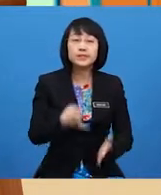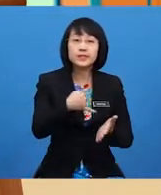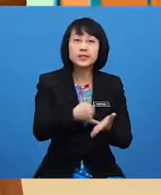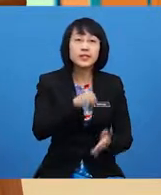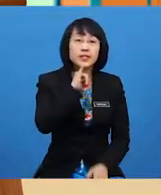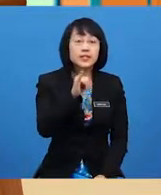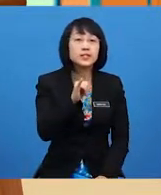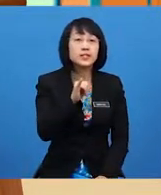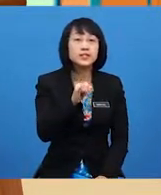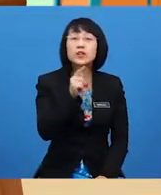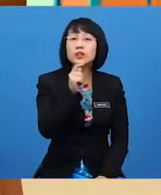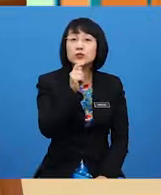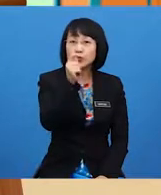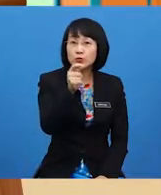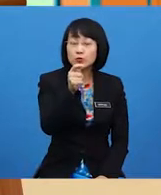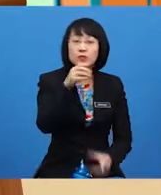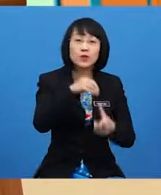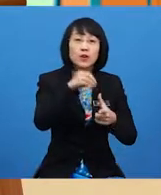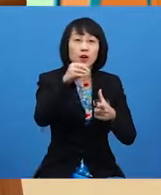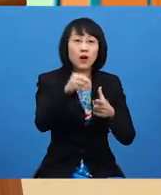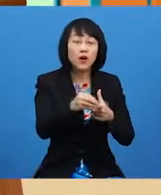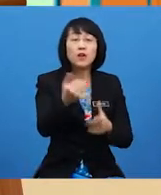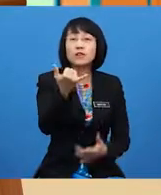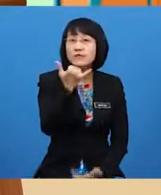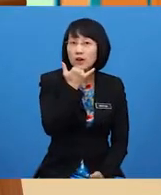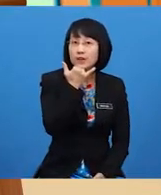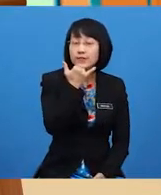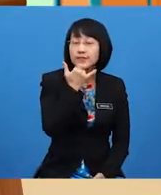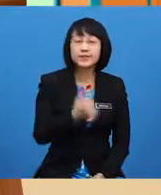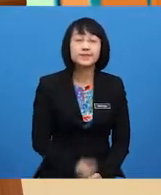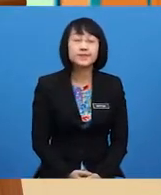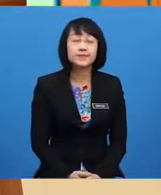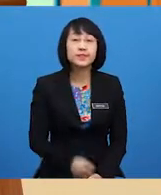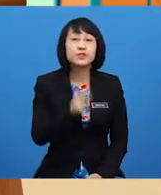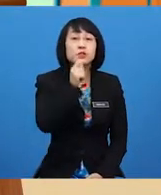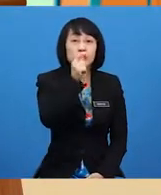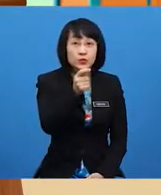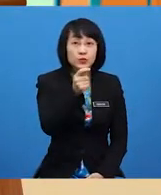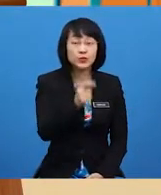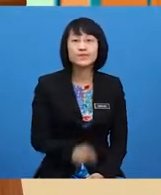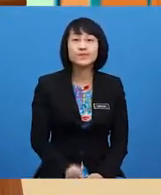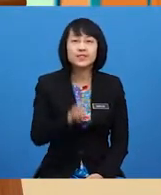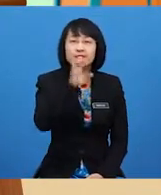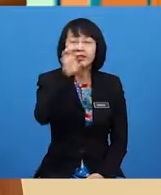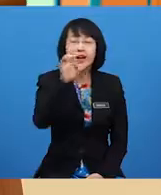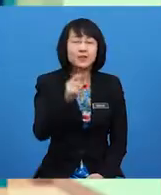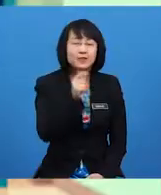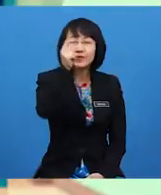true or it is false. If it's true, yell